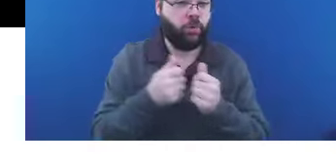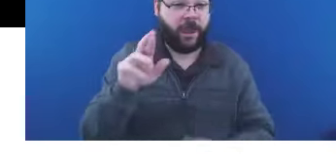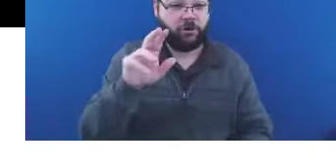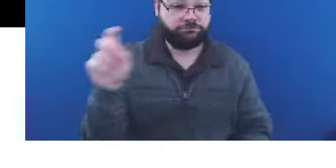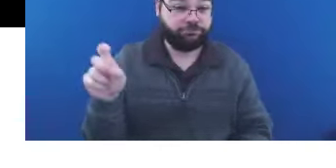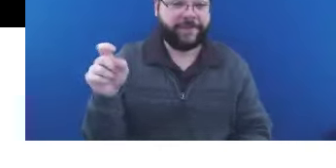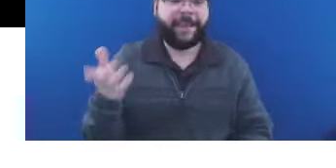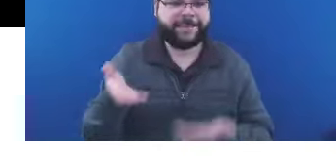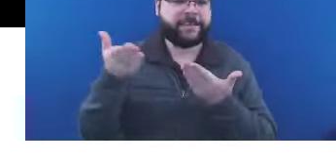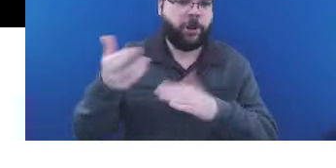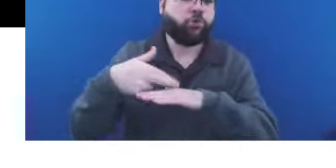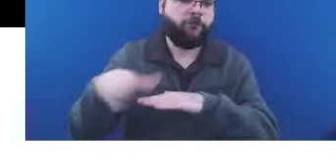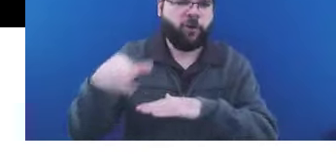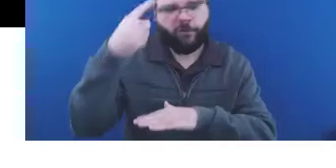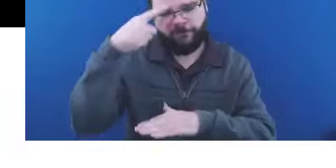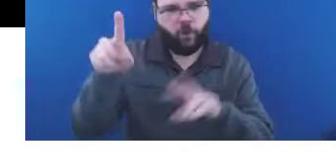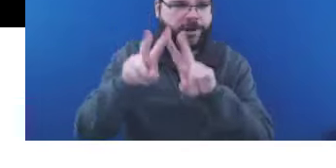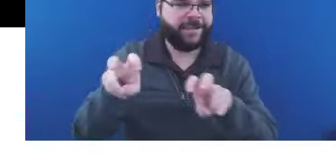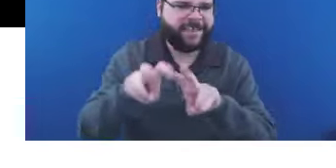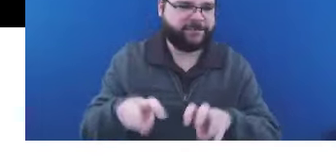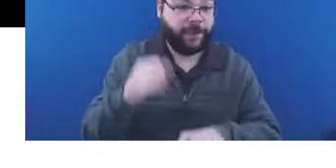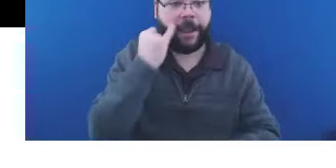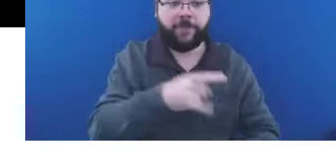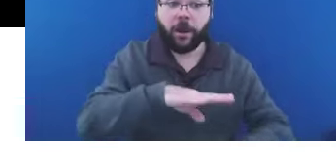an assessment, and if they're eligible,